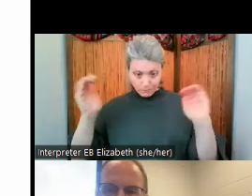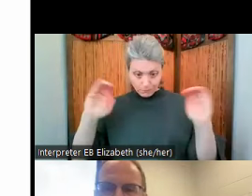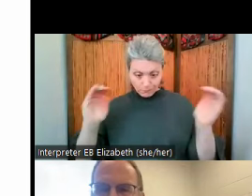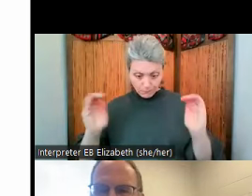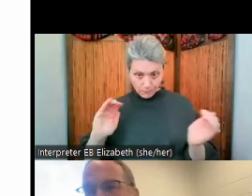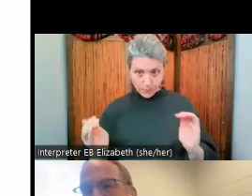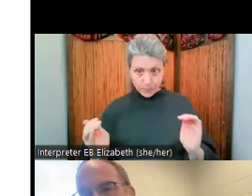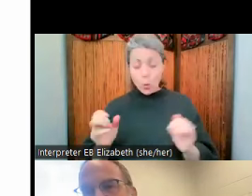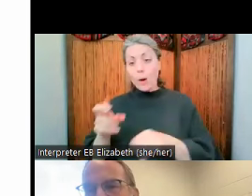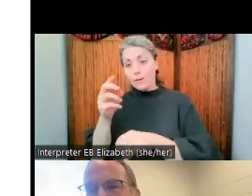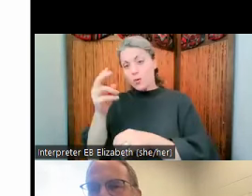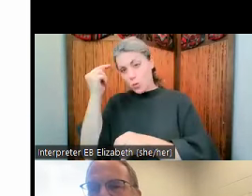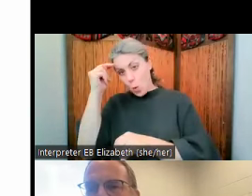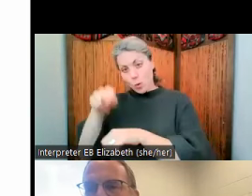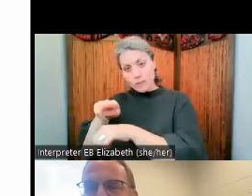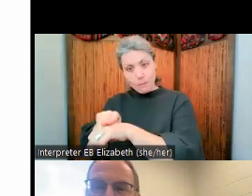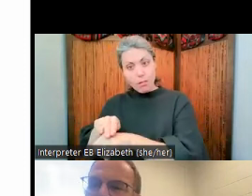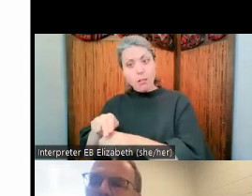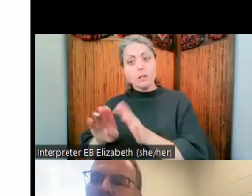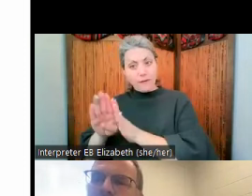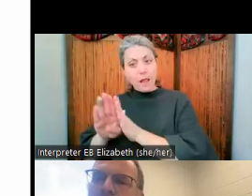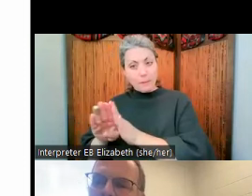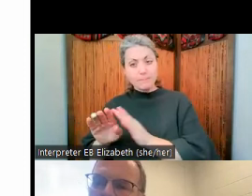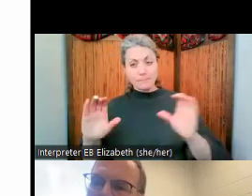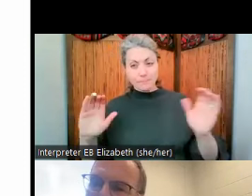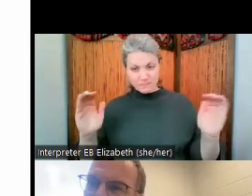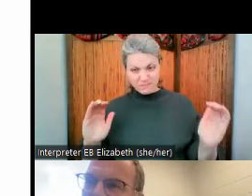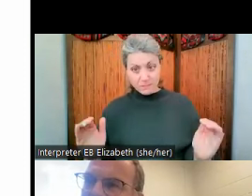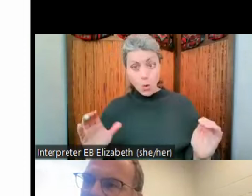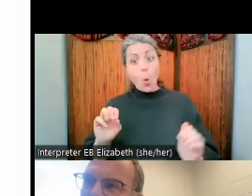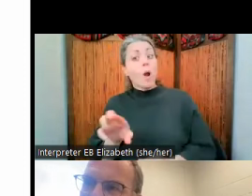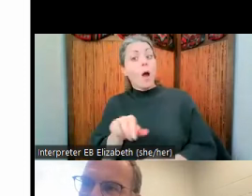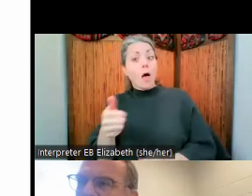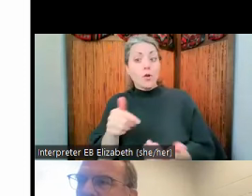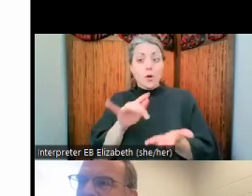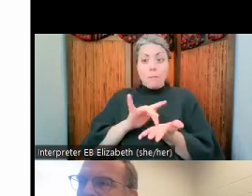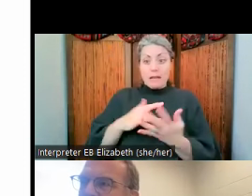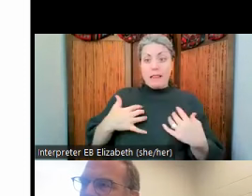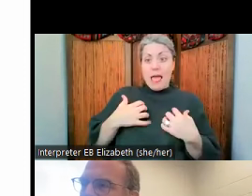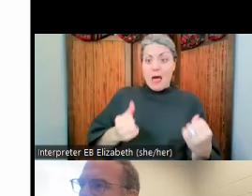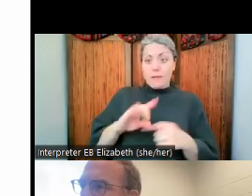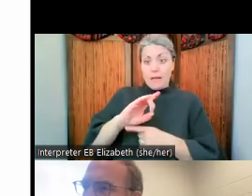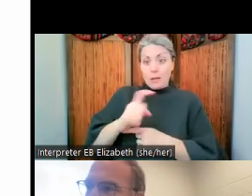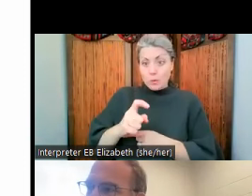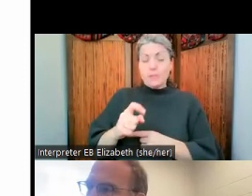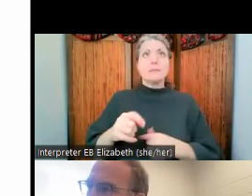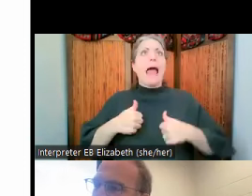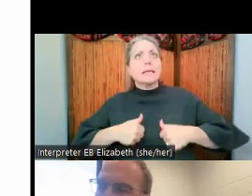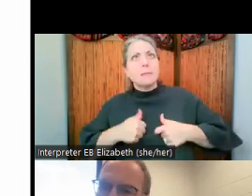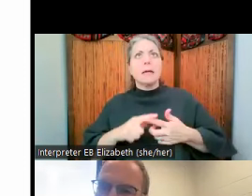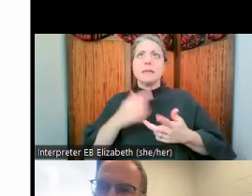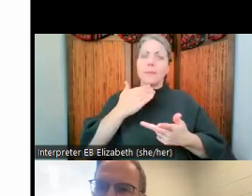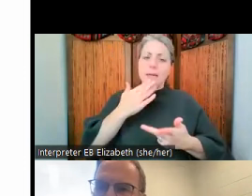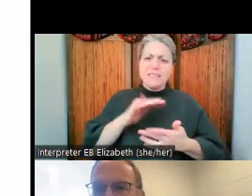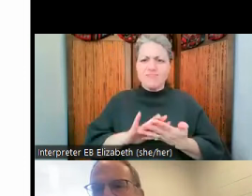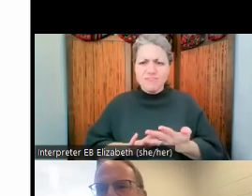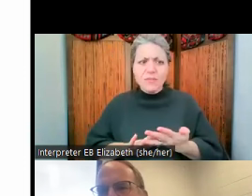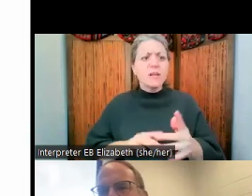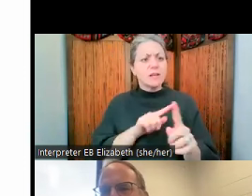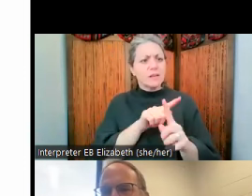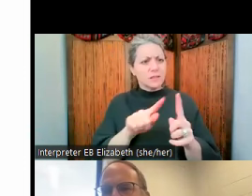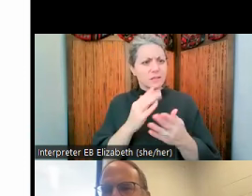who have typical development, and also children who might have some other medical diagnosis such as asthma or diabetes. Some of these surveys